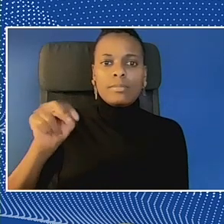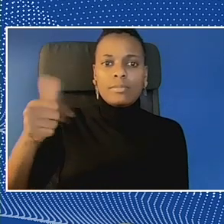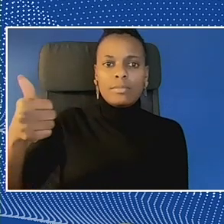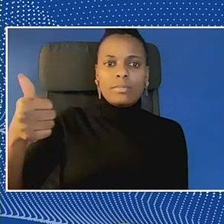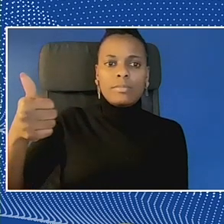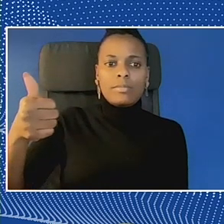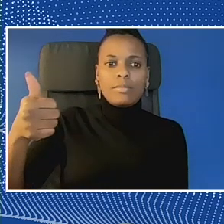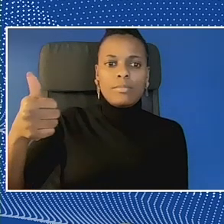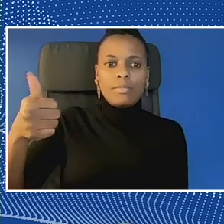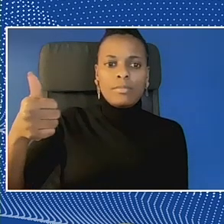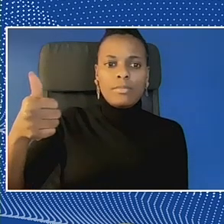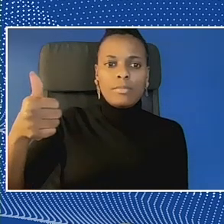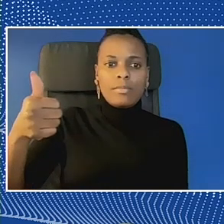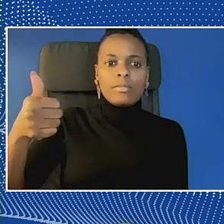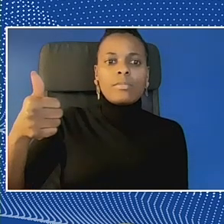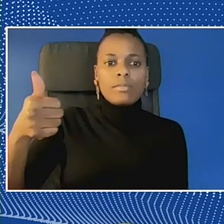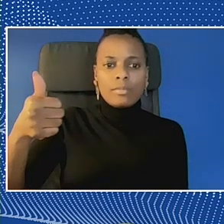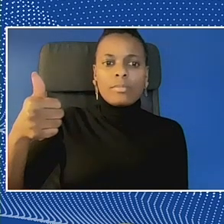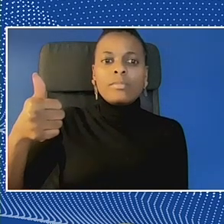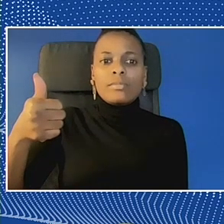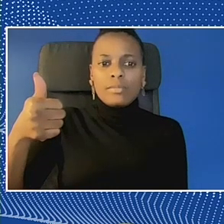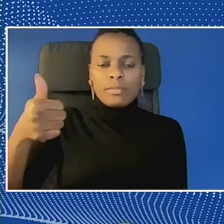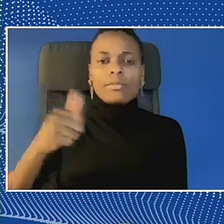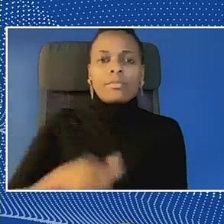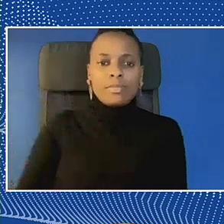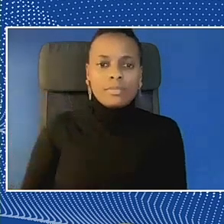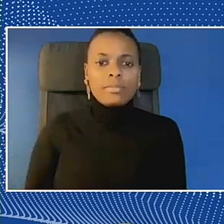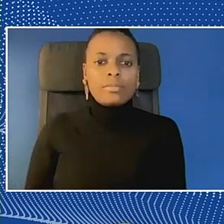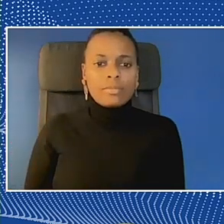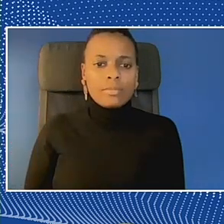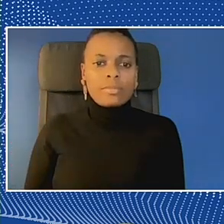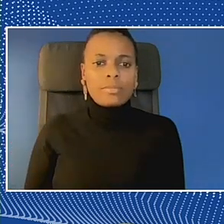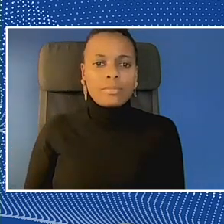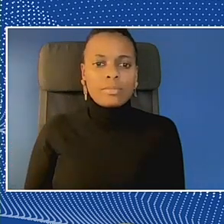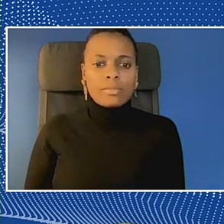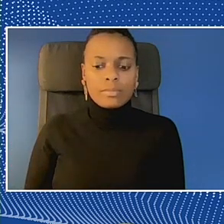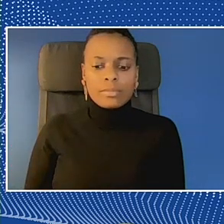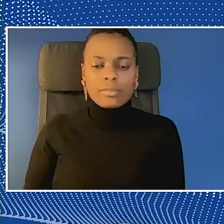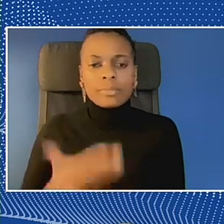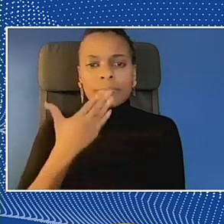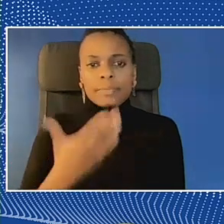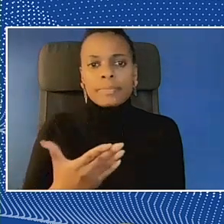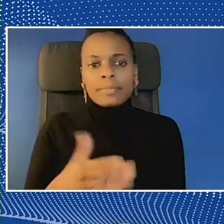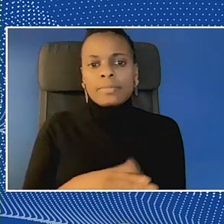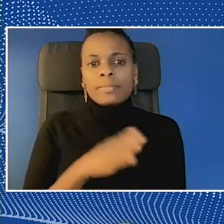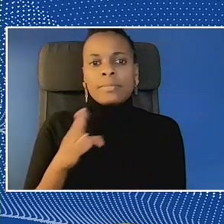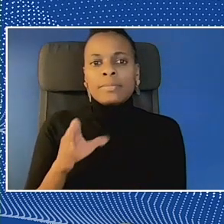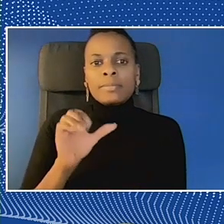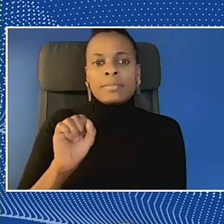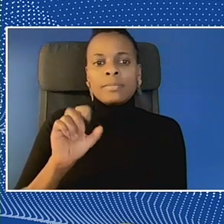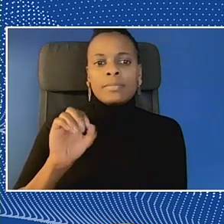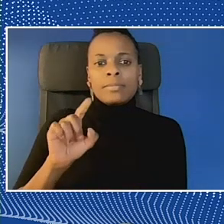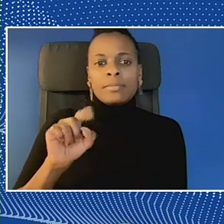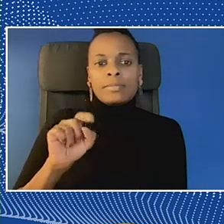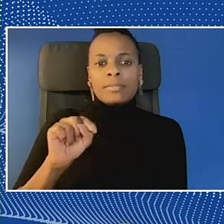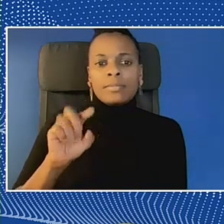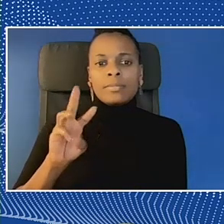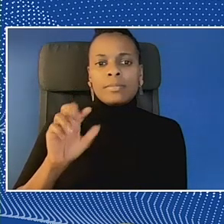It looks like a thumbs up. All right. Thank you. Next, I have Scott Waterman,